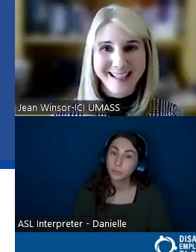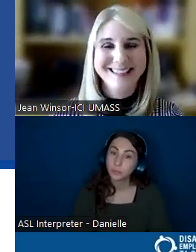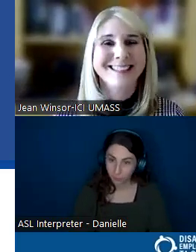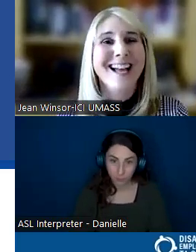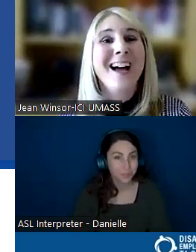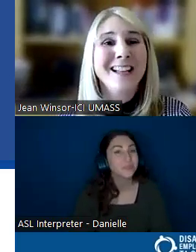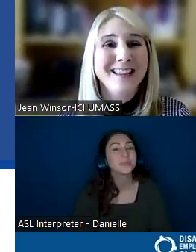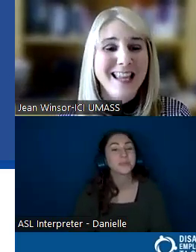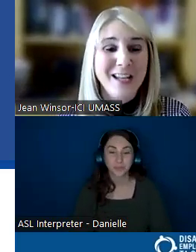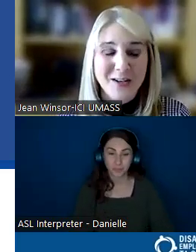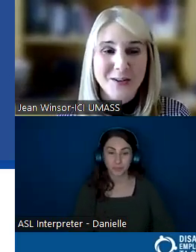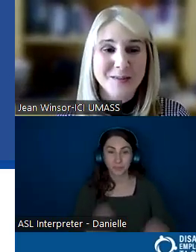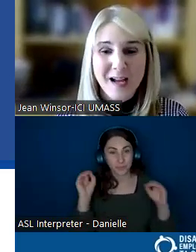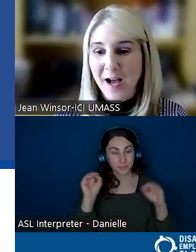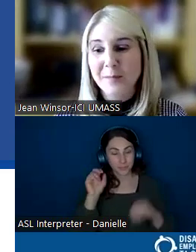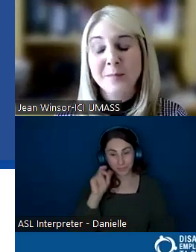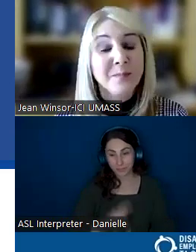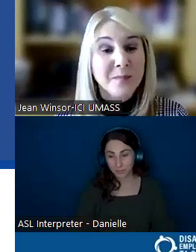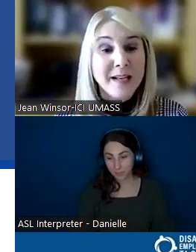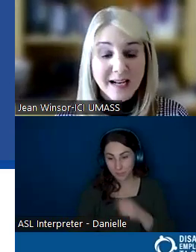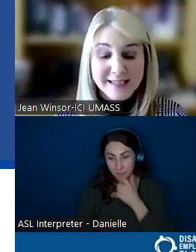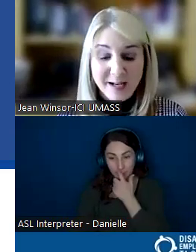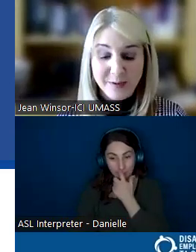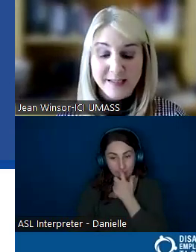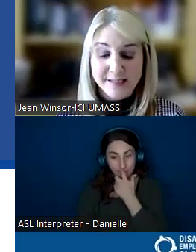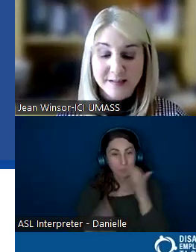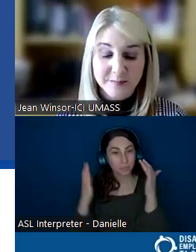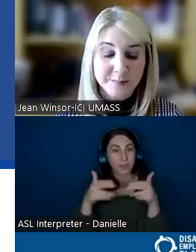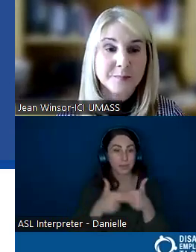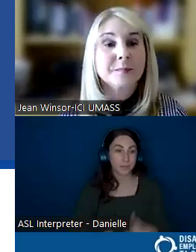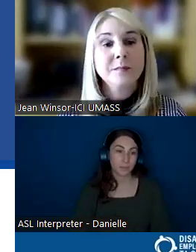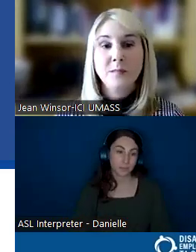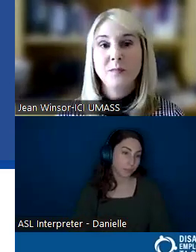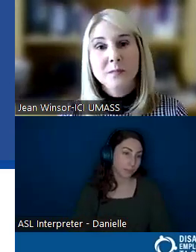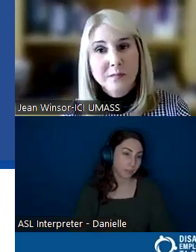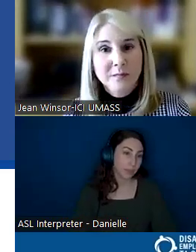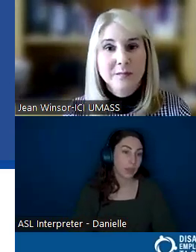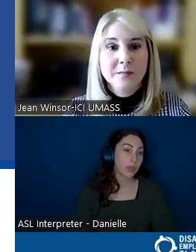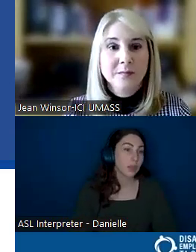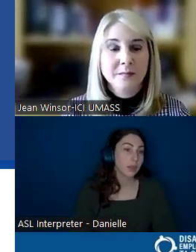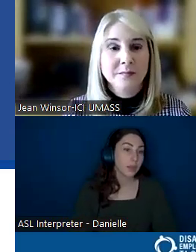Okay, thank you. Next slide, please.